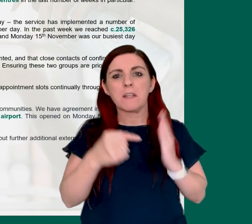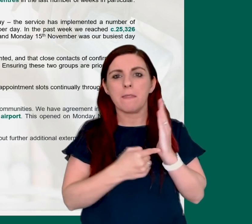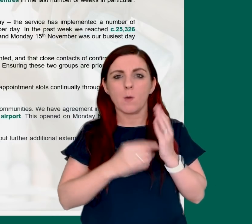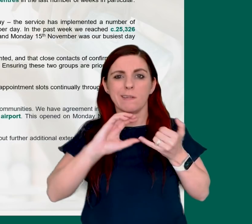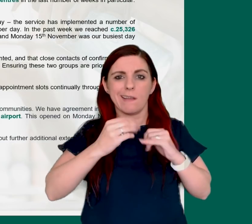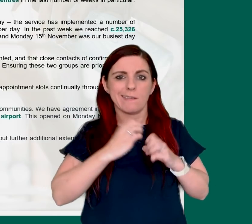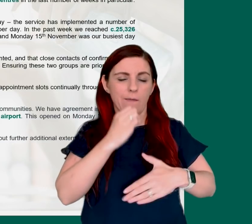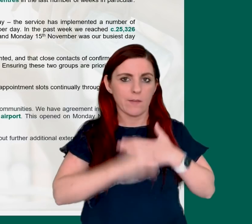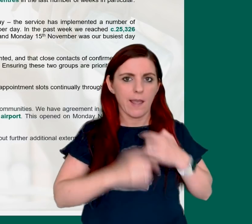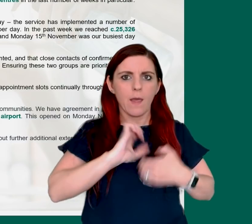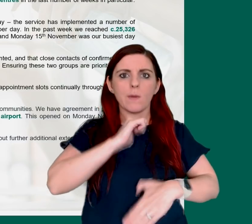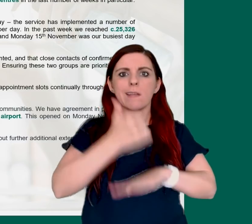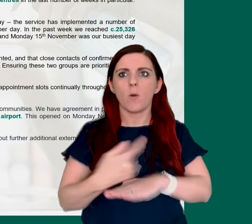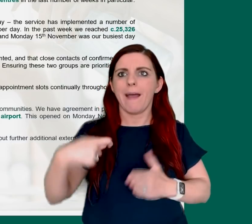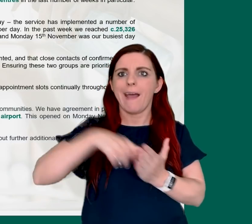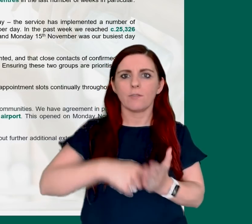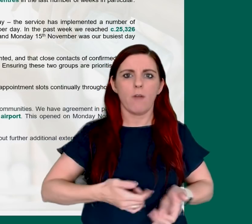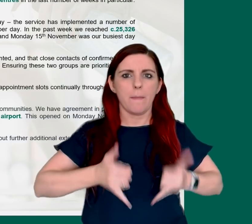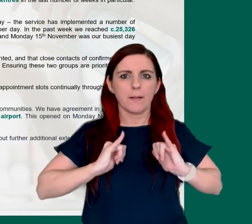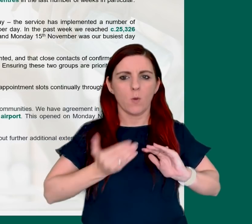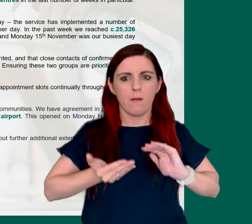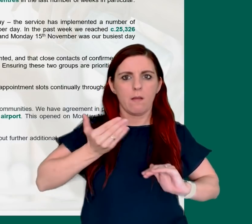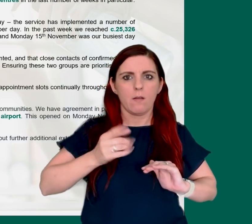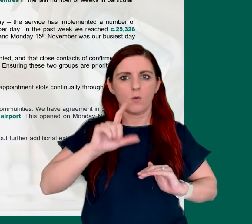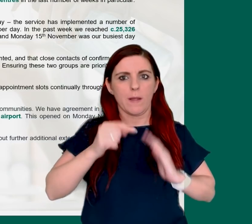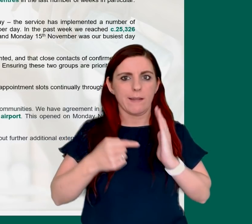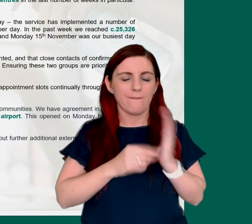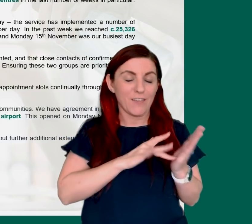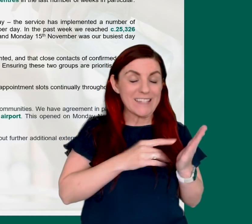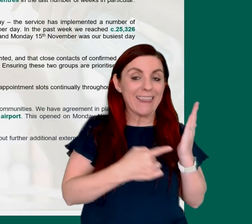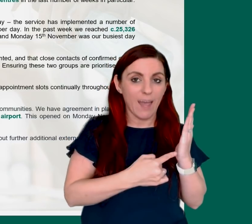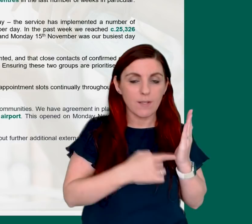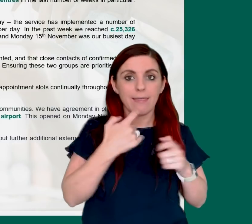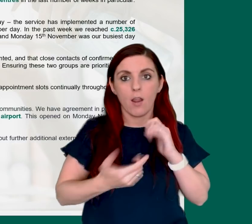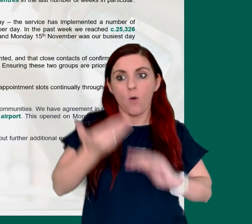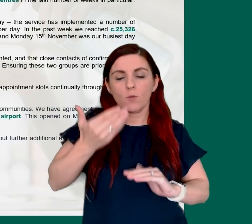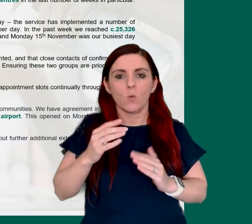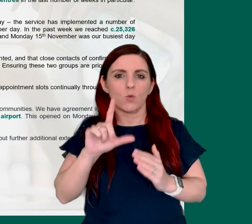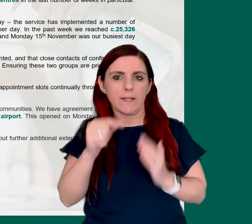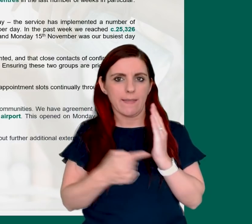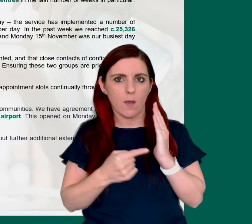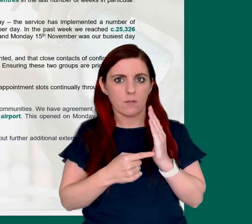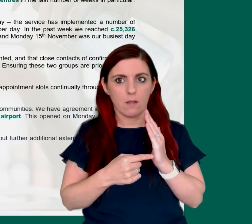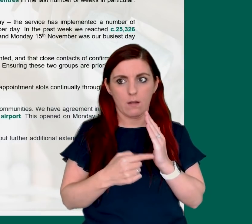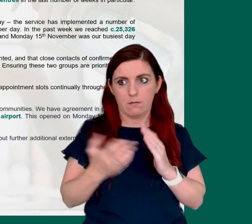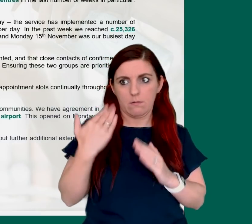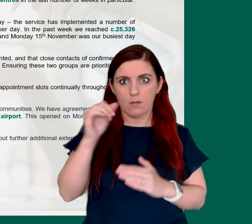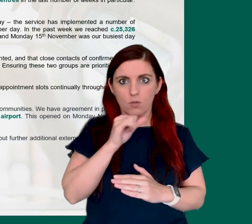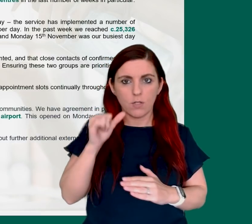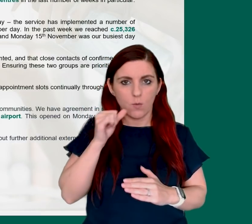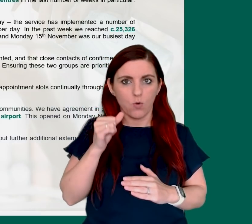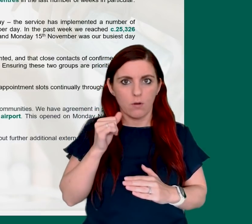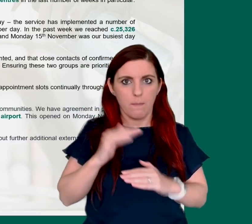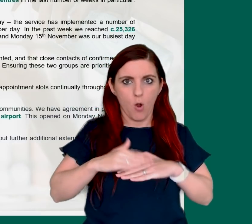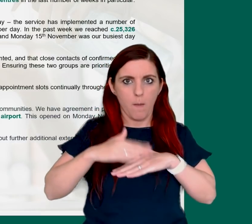We then set up surge capacity to go to 20,000 a day, and on some days in recent weeks, we've been exceeding that on 6 of 7 days and